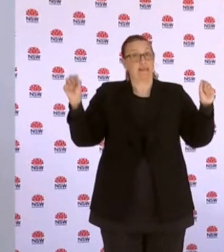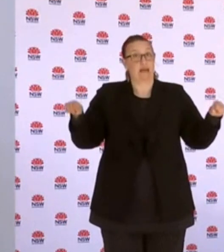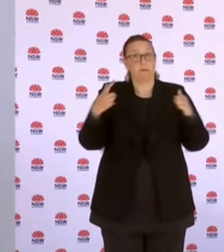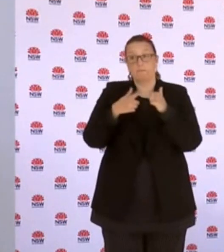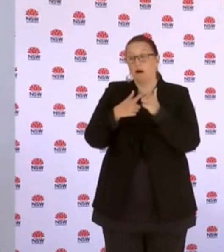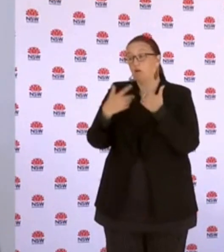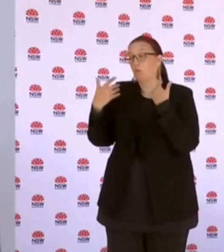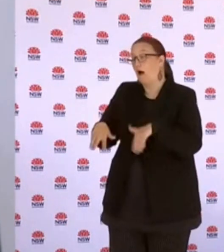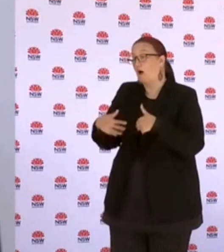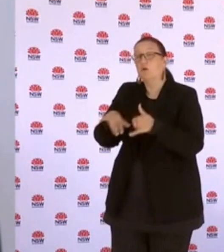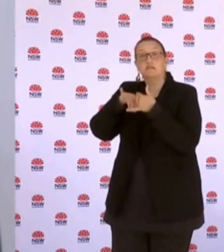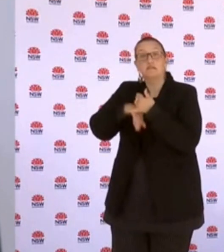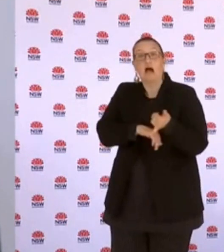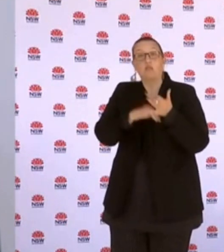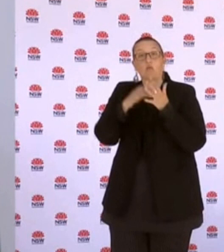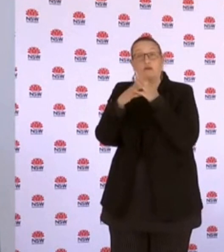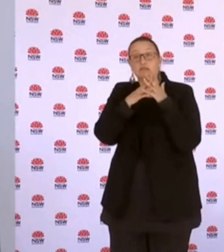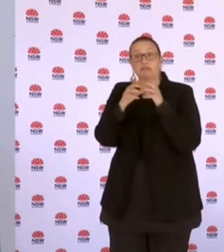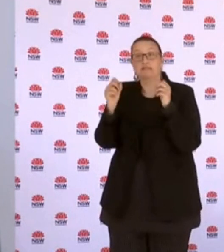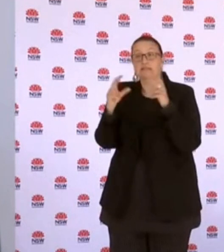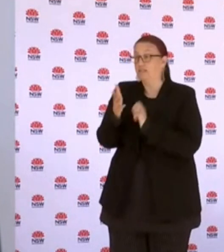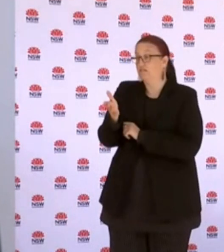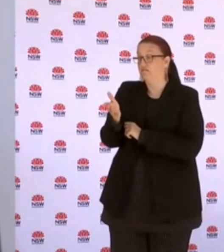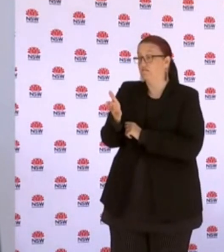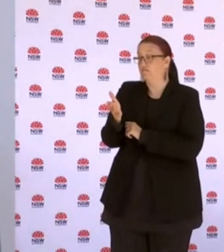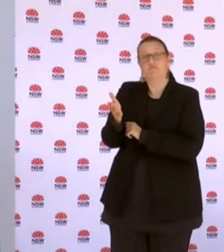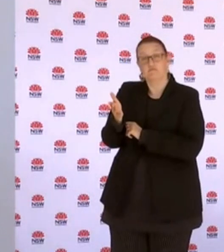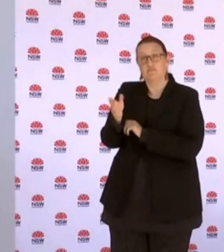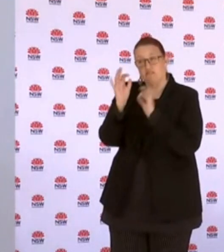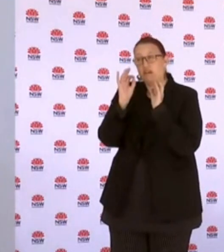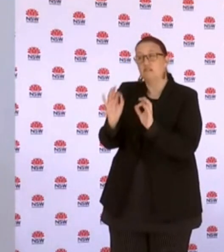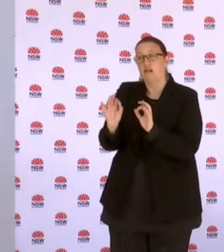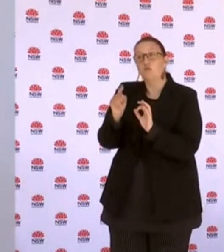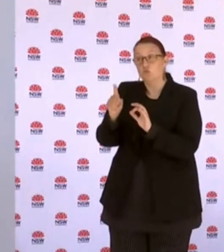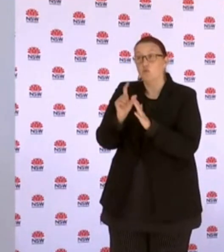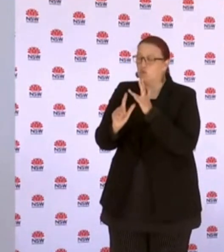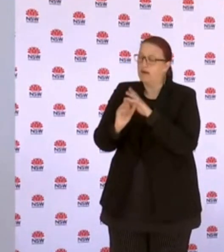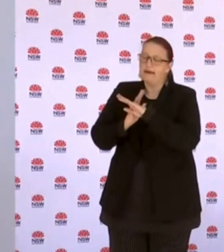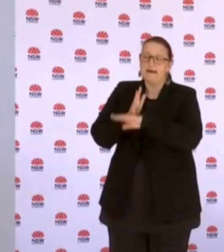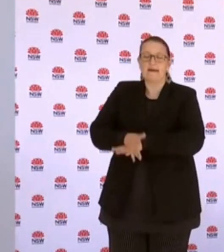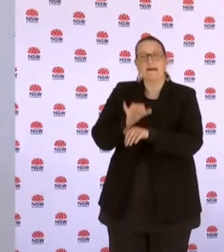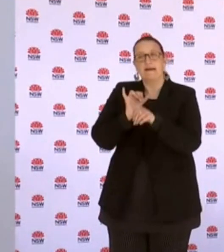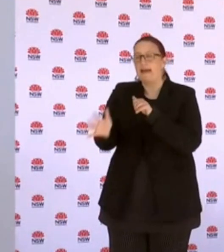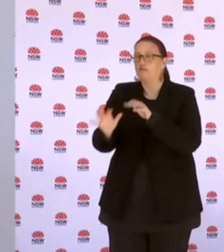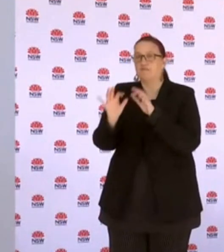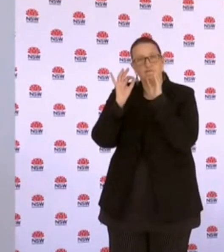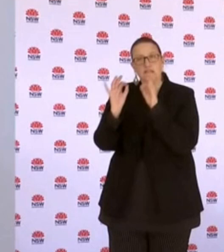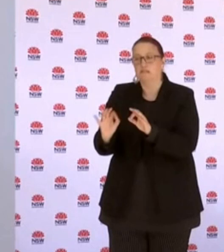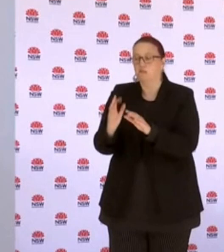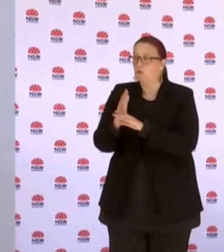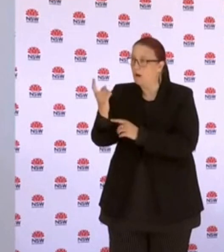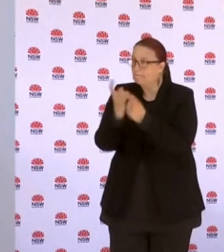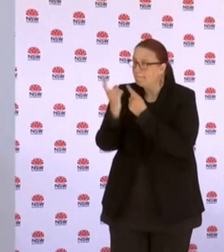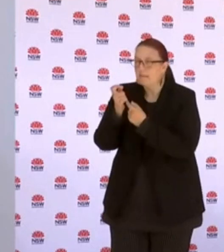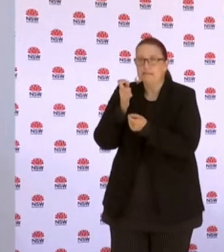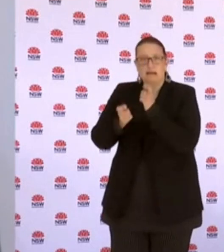southwestern Sydney for coming out in testing. And so some of the strategies are also aimed at case finding very early, and